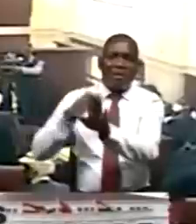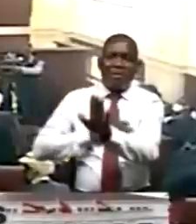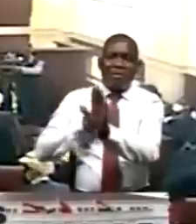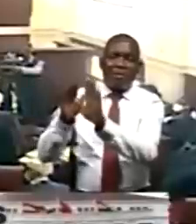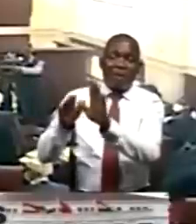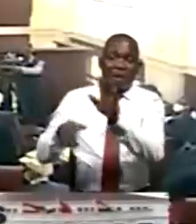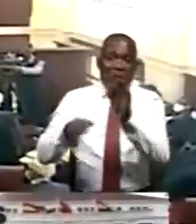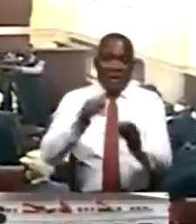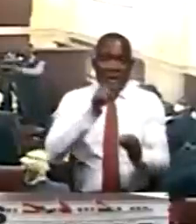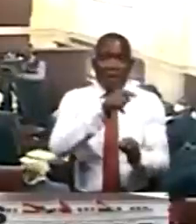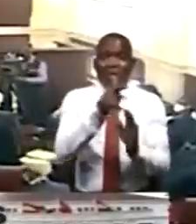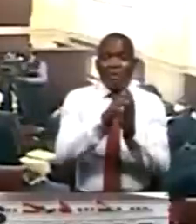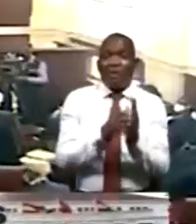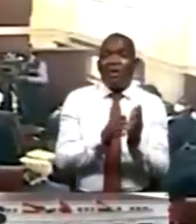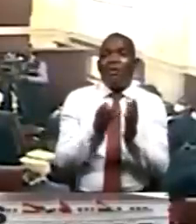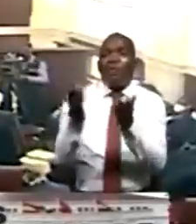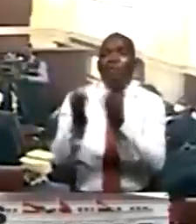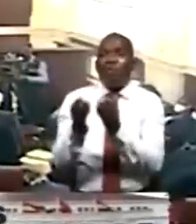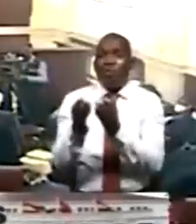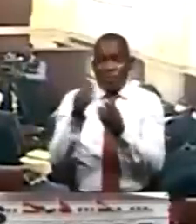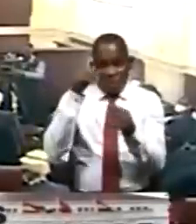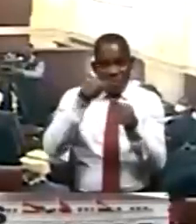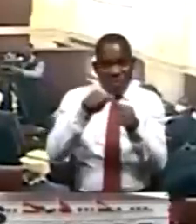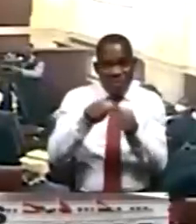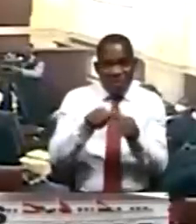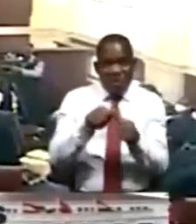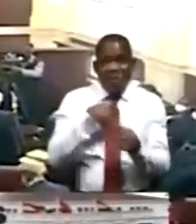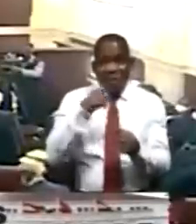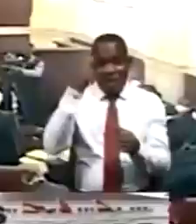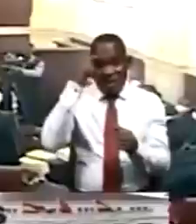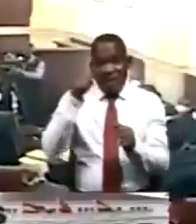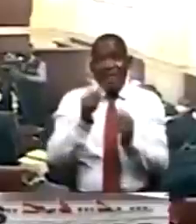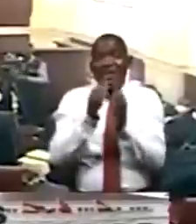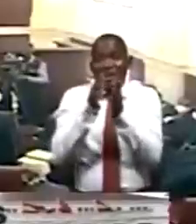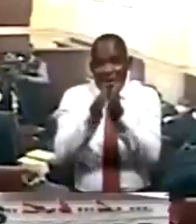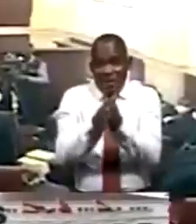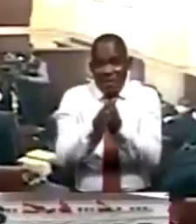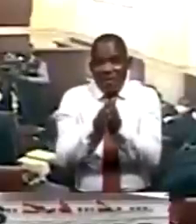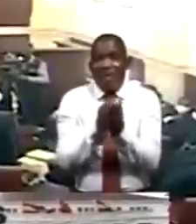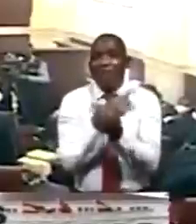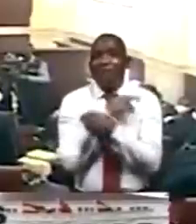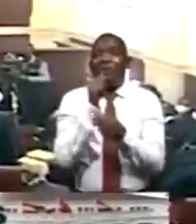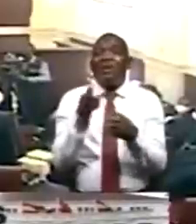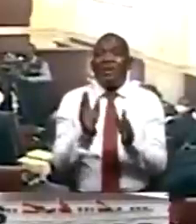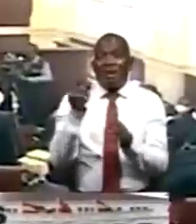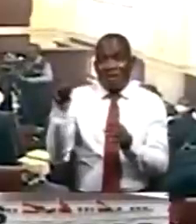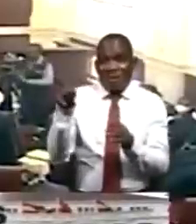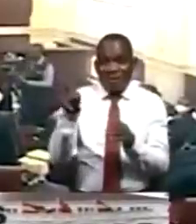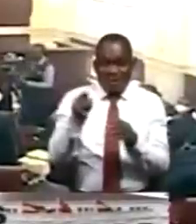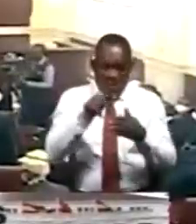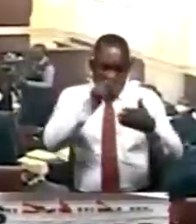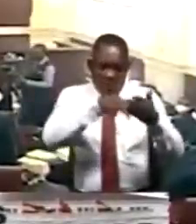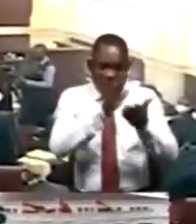please, if he wants to refresh his memory, I think you can ask for leave, but we will not allow him to be looking